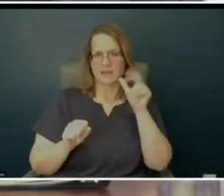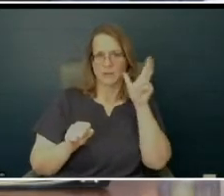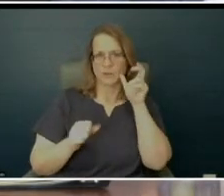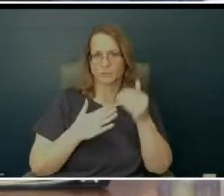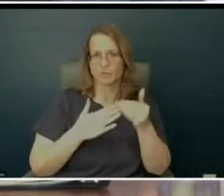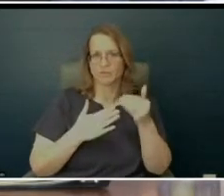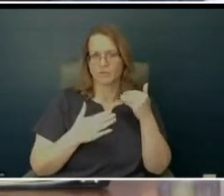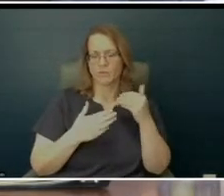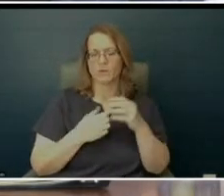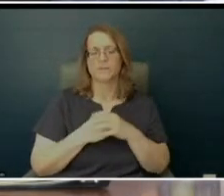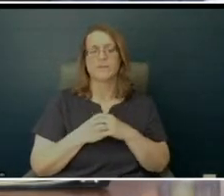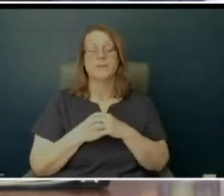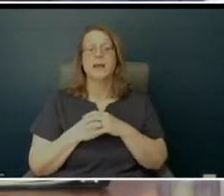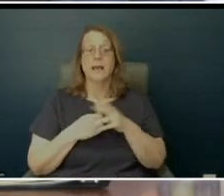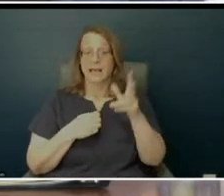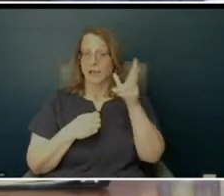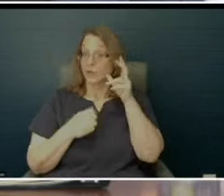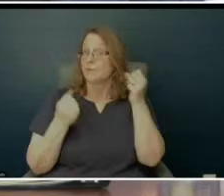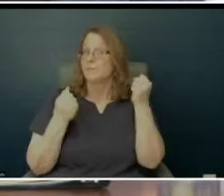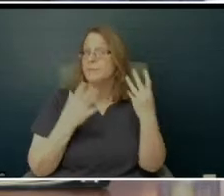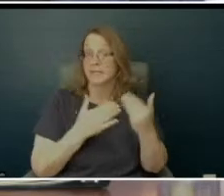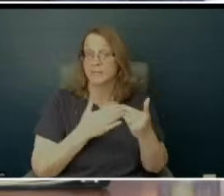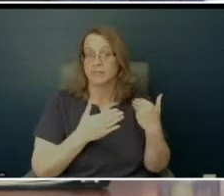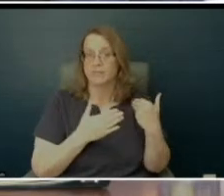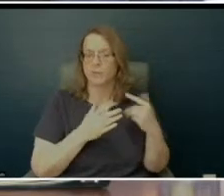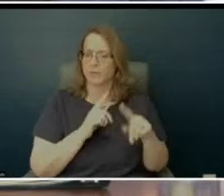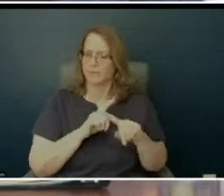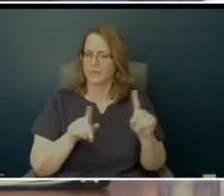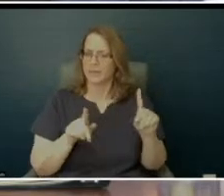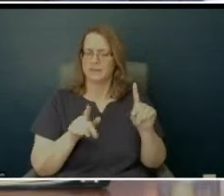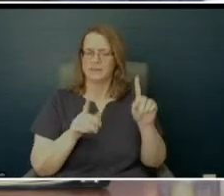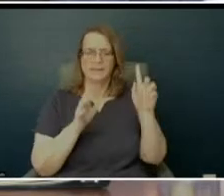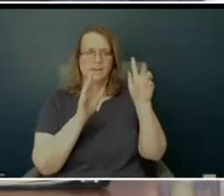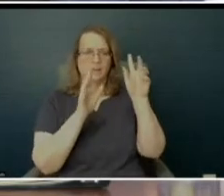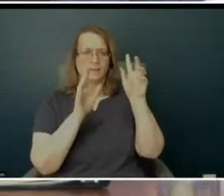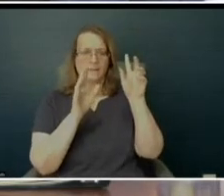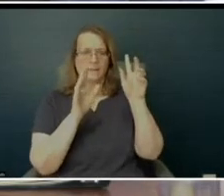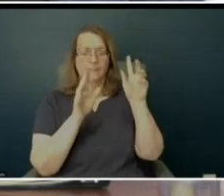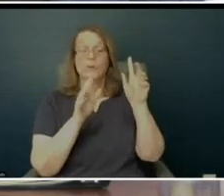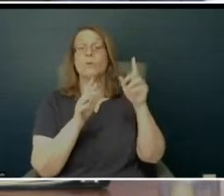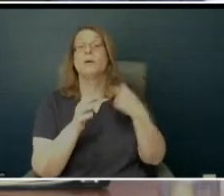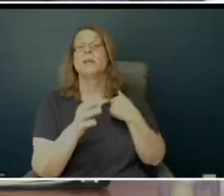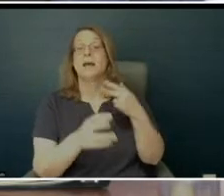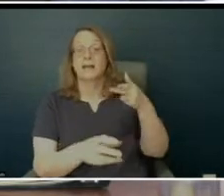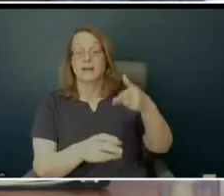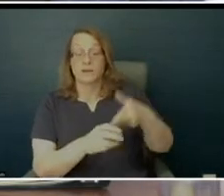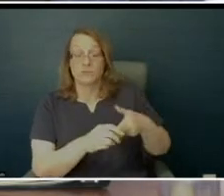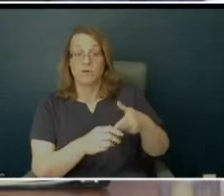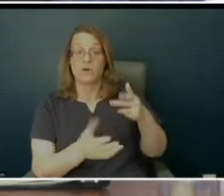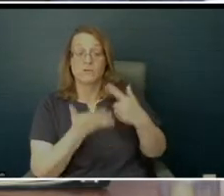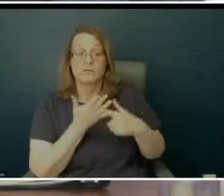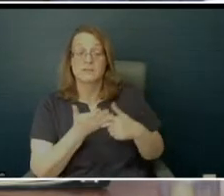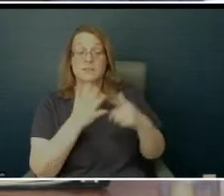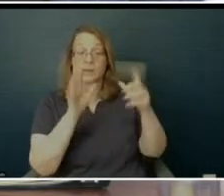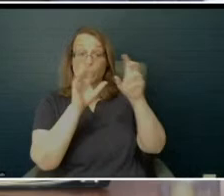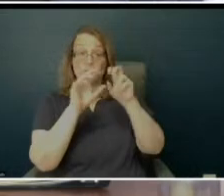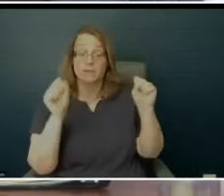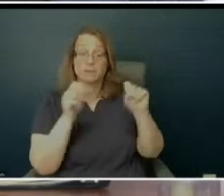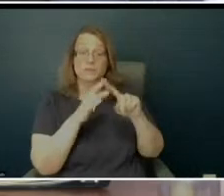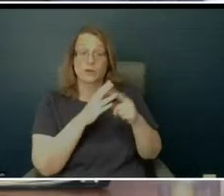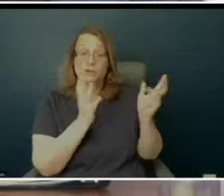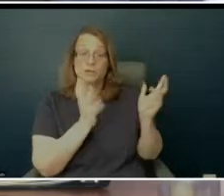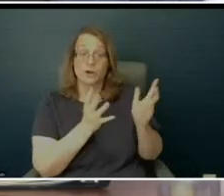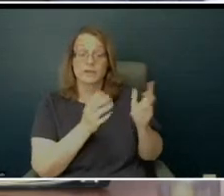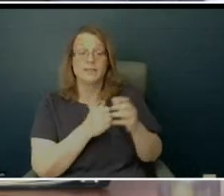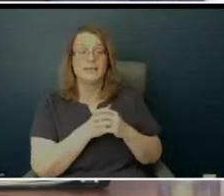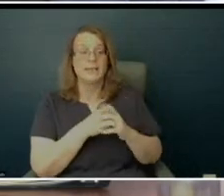them were investigated. But when the president, at least when I came to the conversation, when he began speaking, he brought up an allegation I was